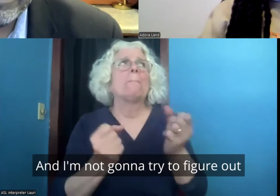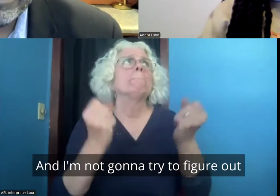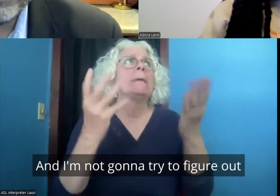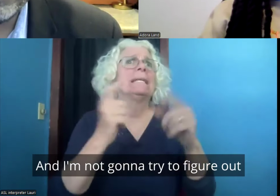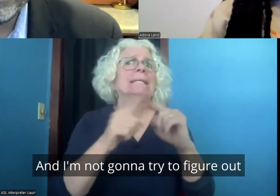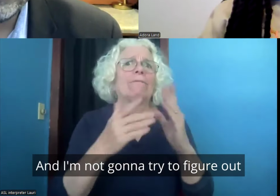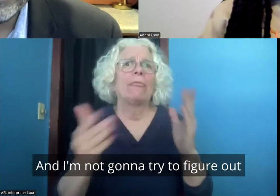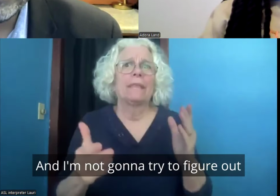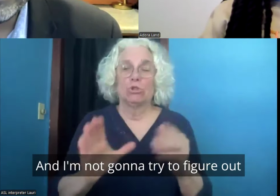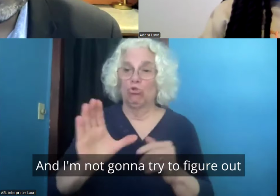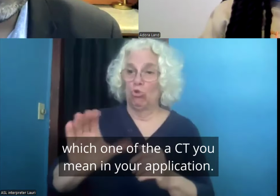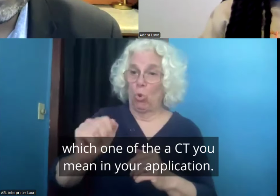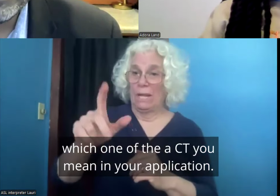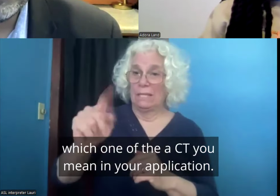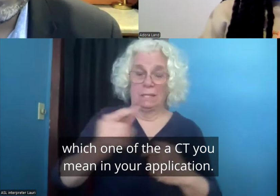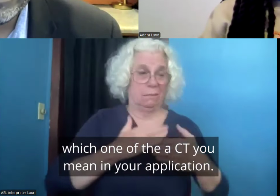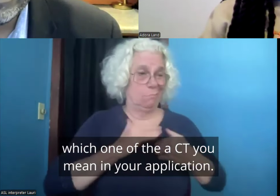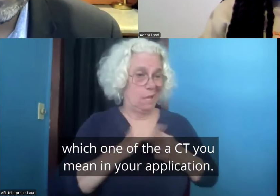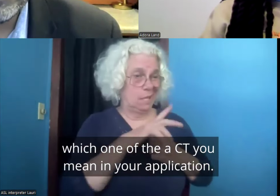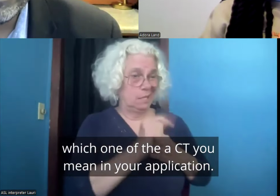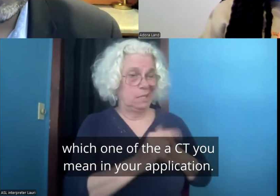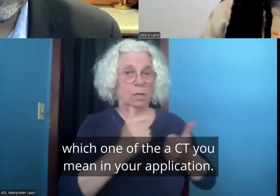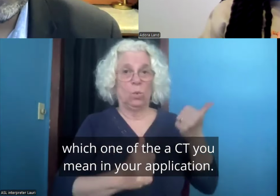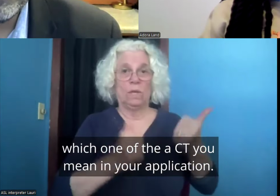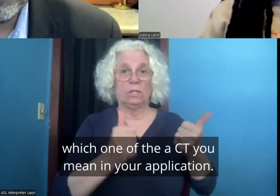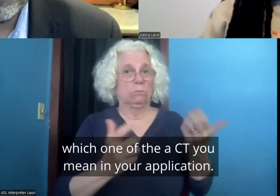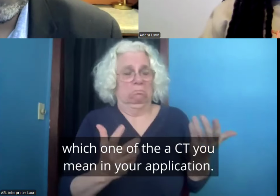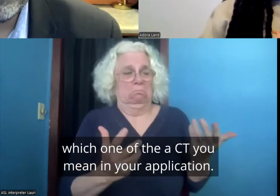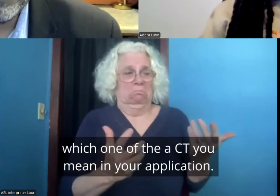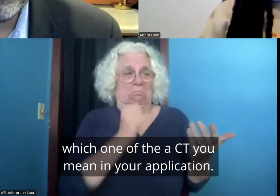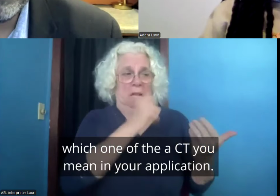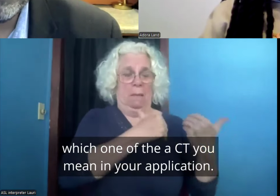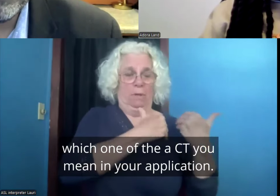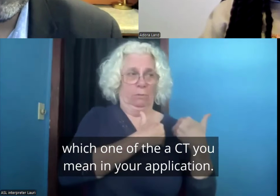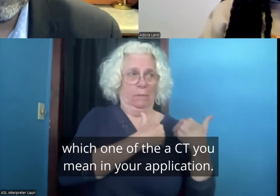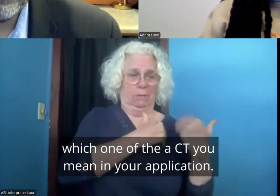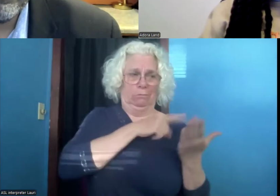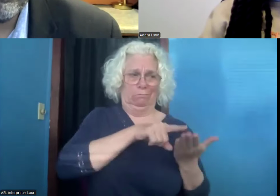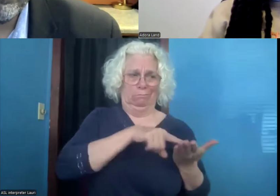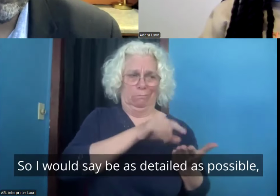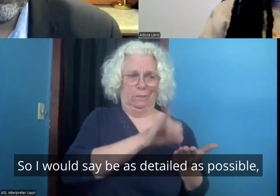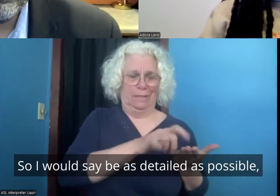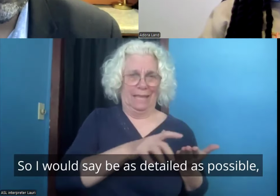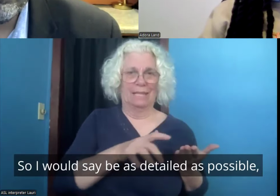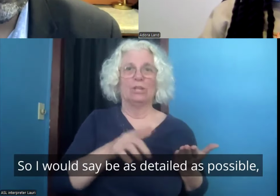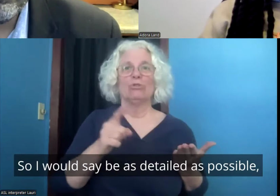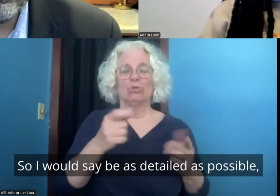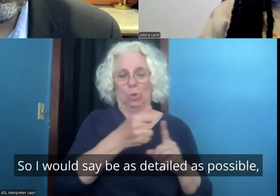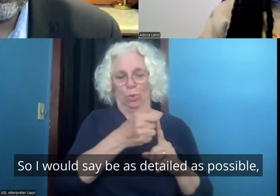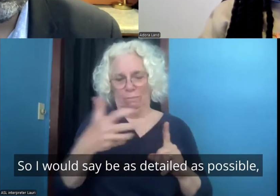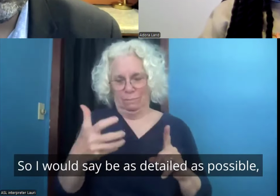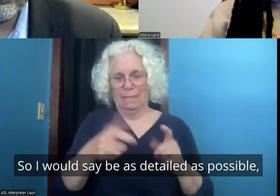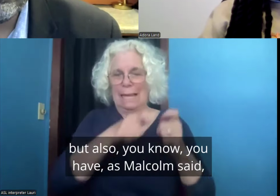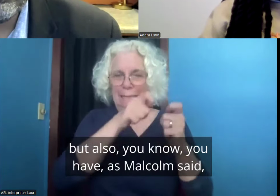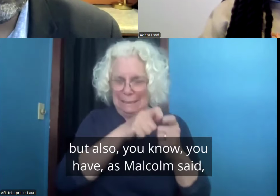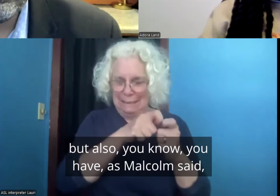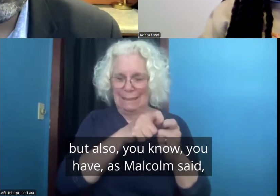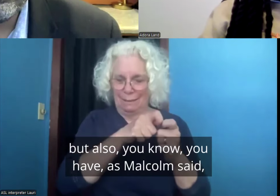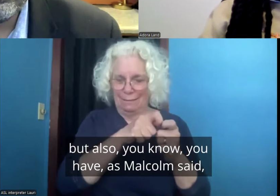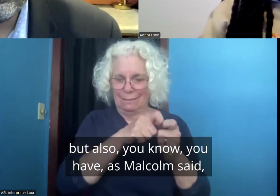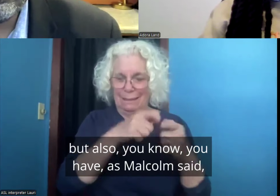And I'm not going to try to figure out which one of the ACT you mean in your application. So I would say be as detailed as possible,